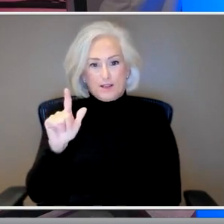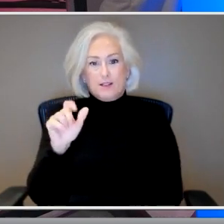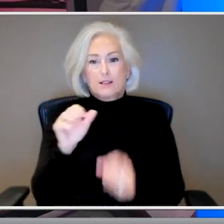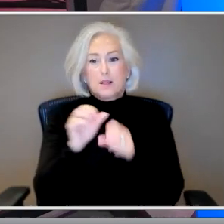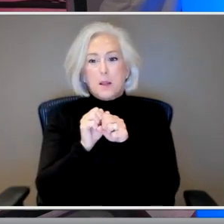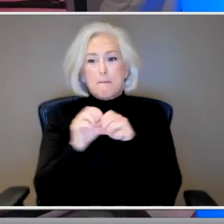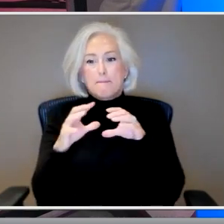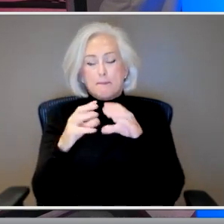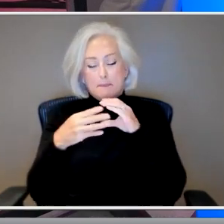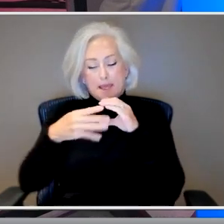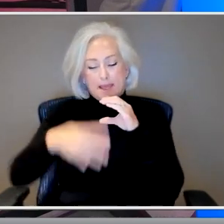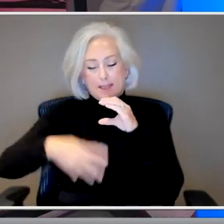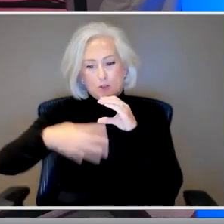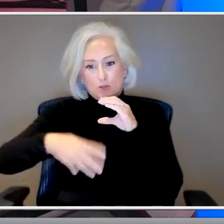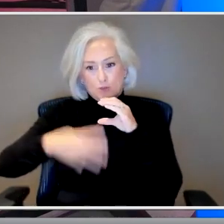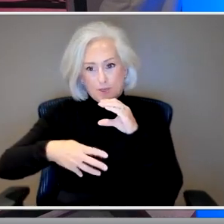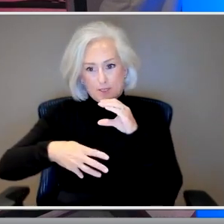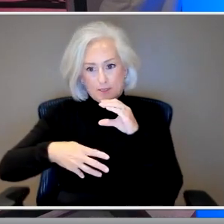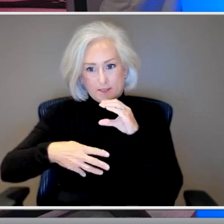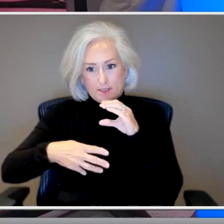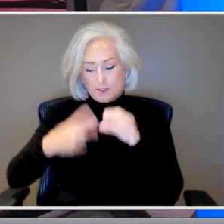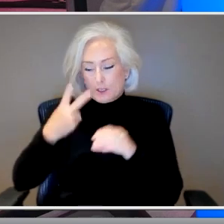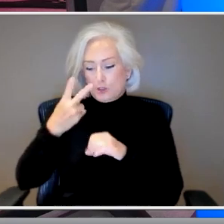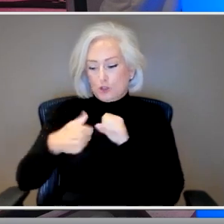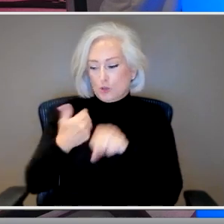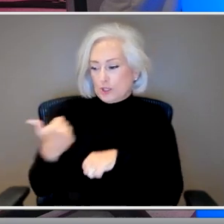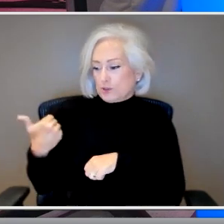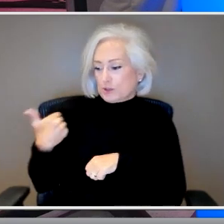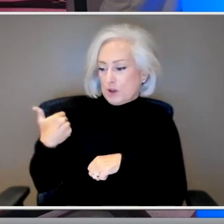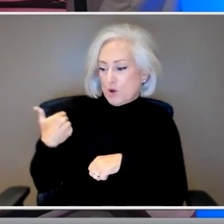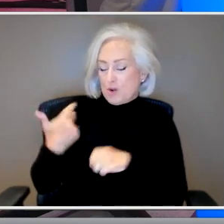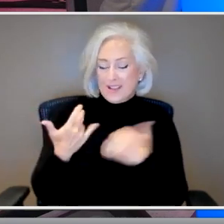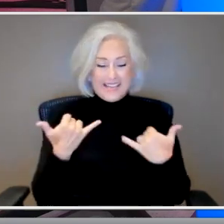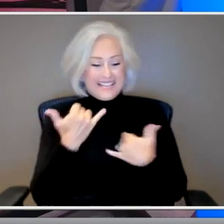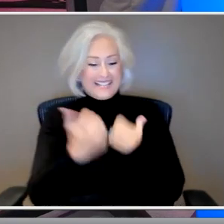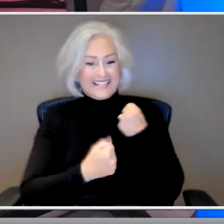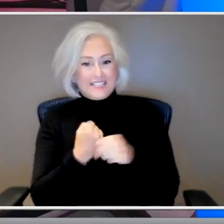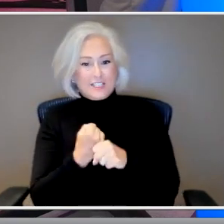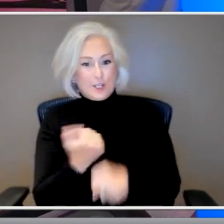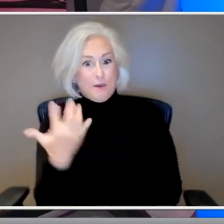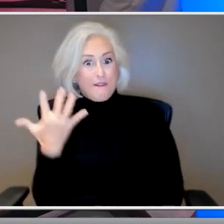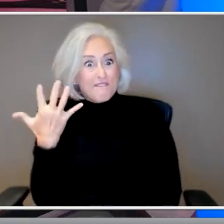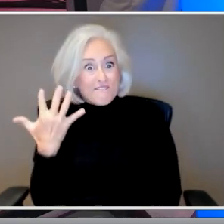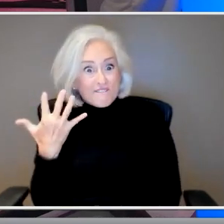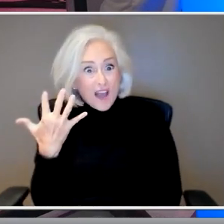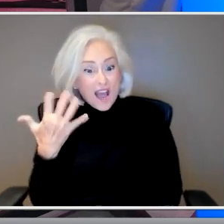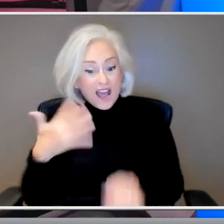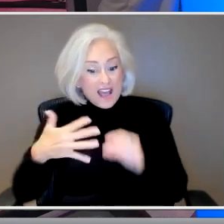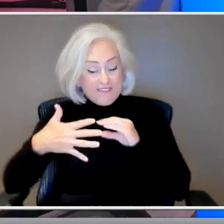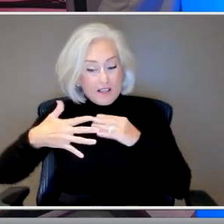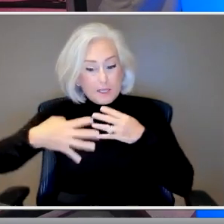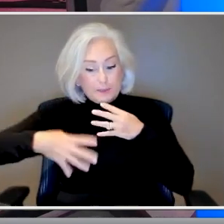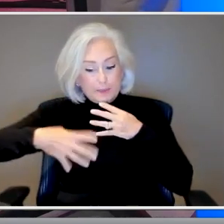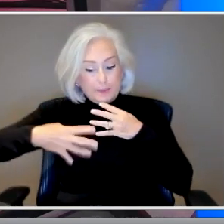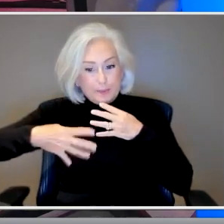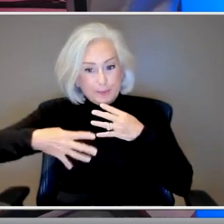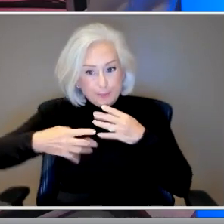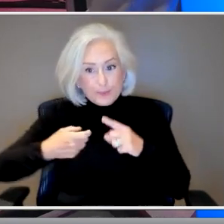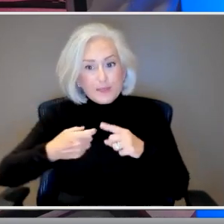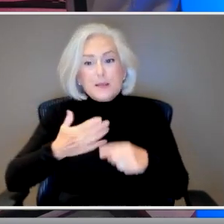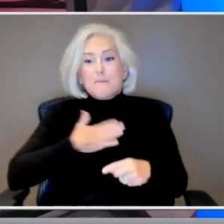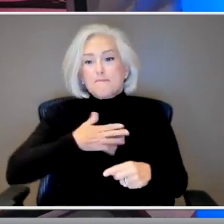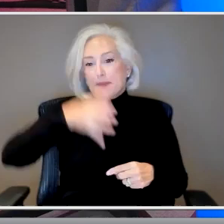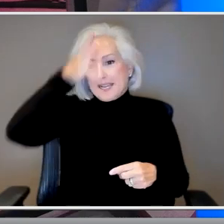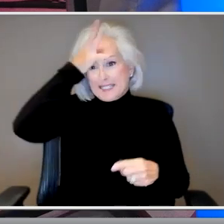had 5. What would be the cause, and should I be worried? My dad is fighting off glaucoma with drops right now. I know that's a